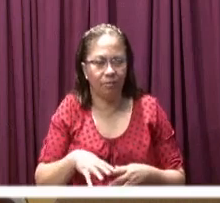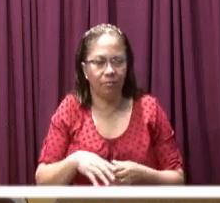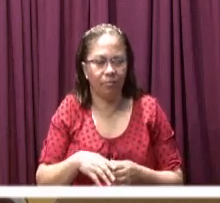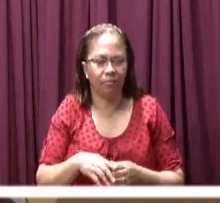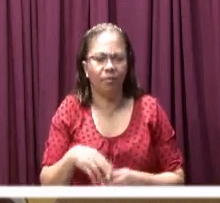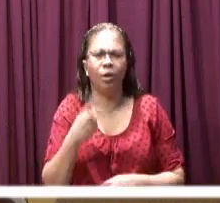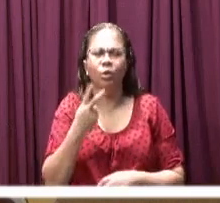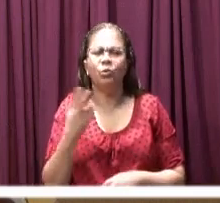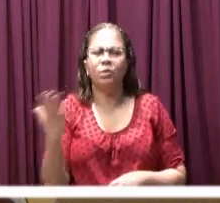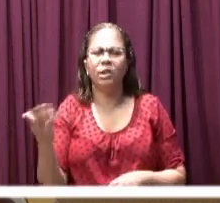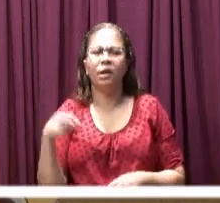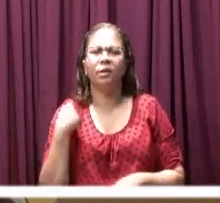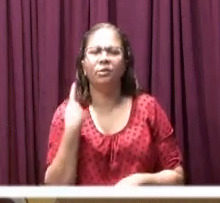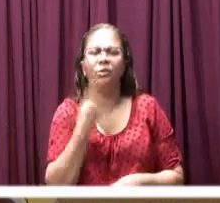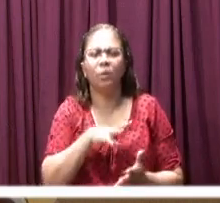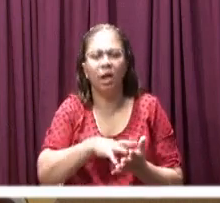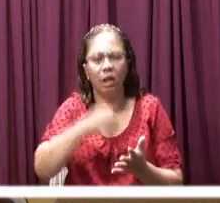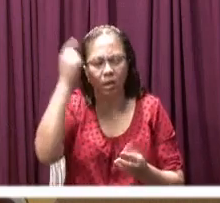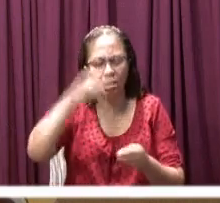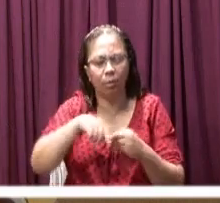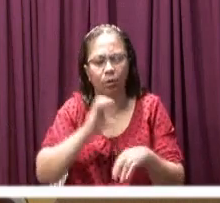church is a church of mission.